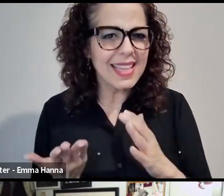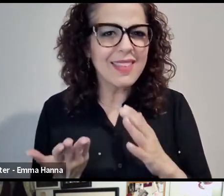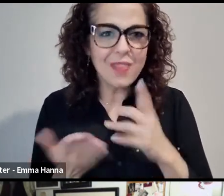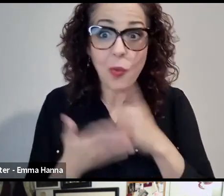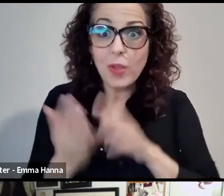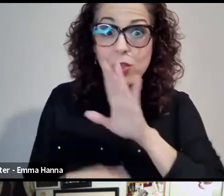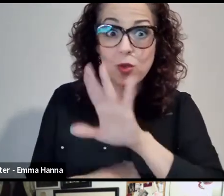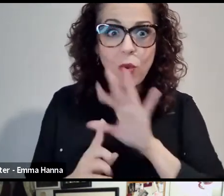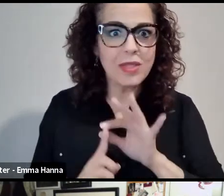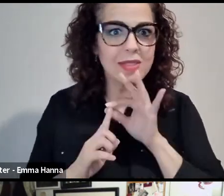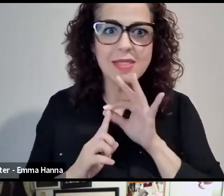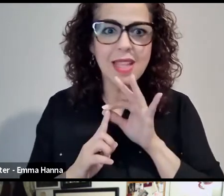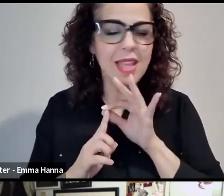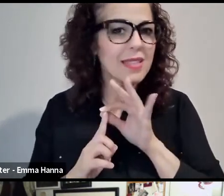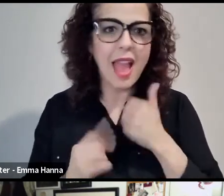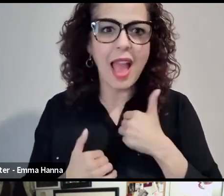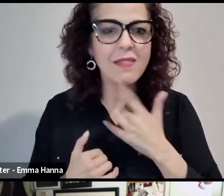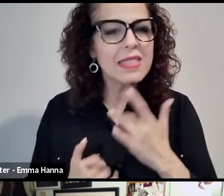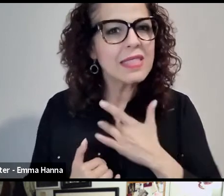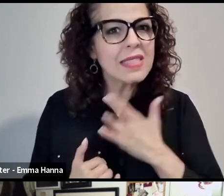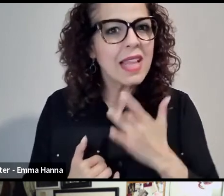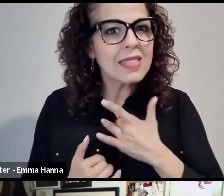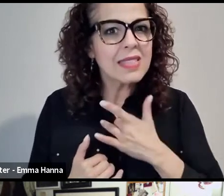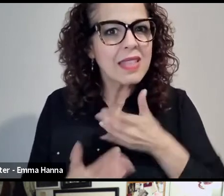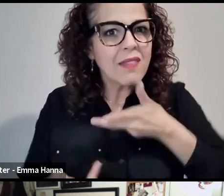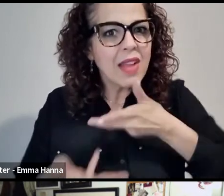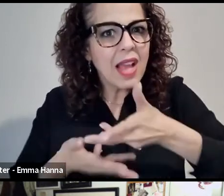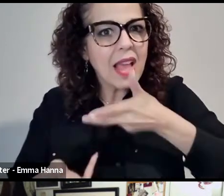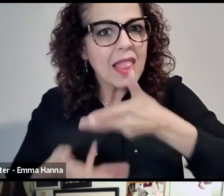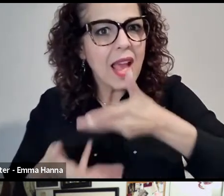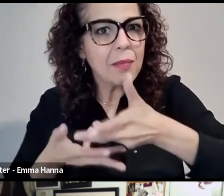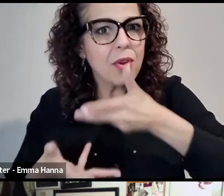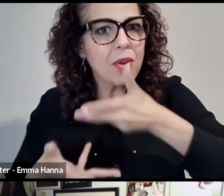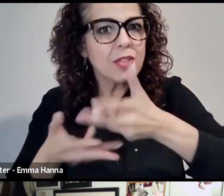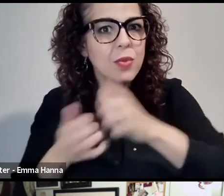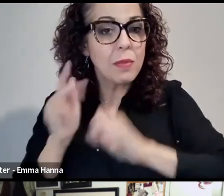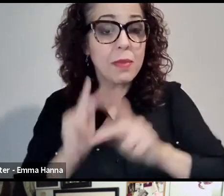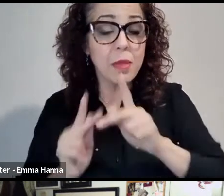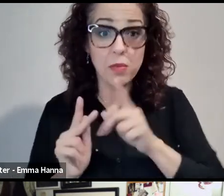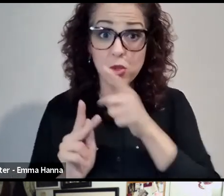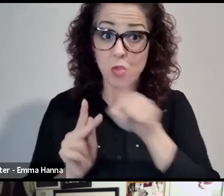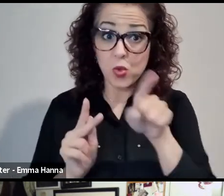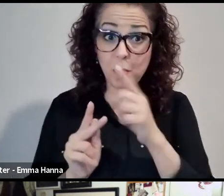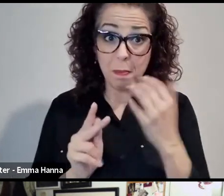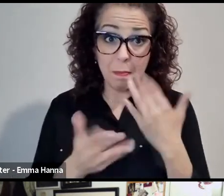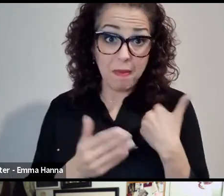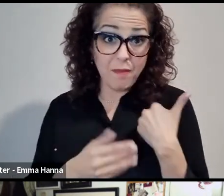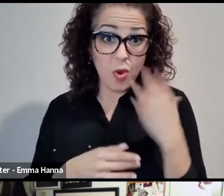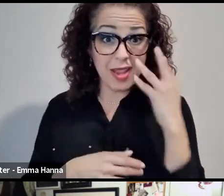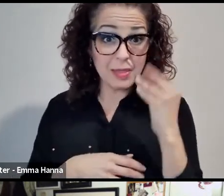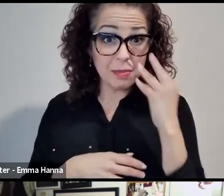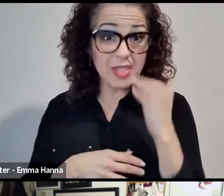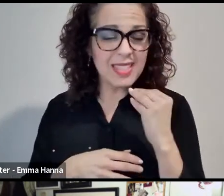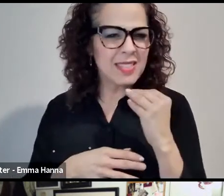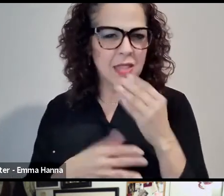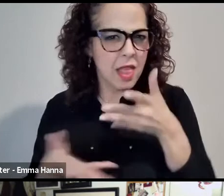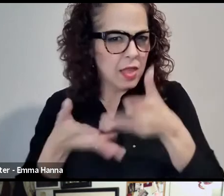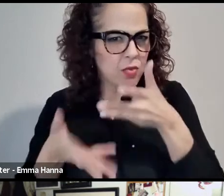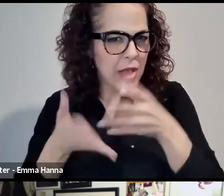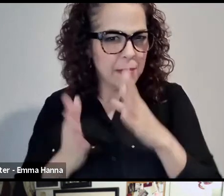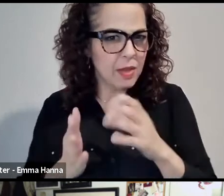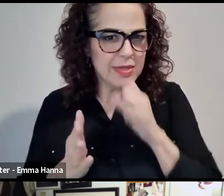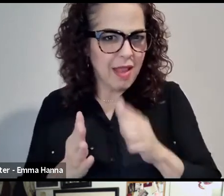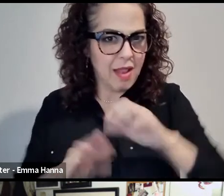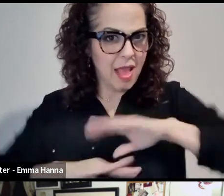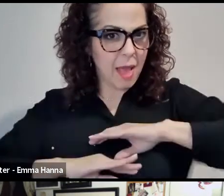is having that kind of sense of collaboration. Have you ever had a case where the collaborator isn't happy with the end result?